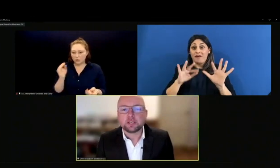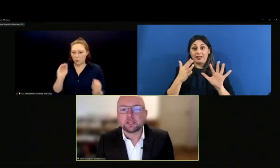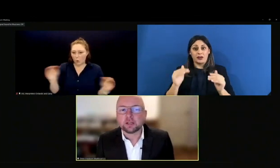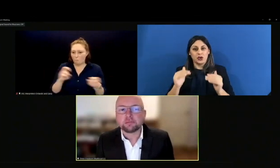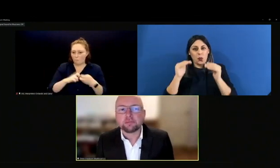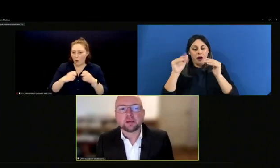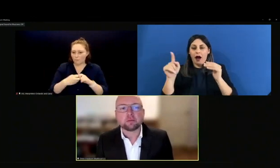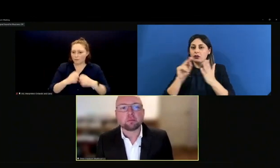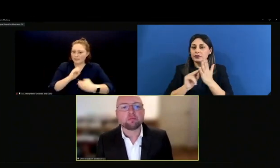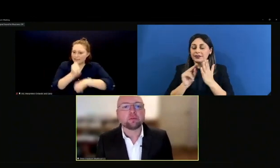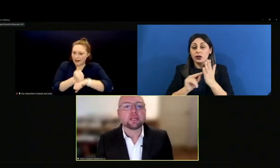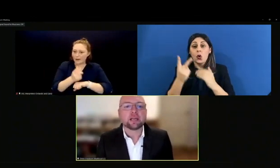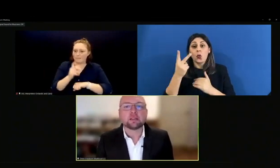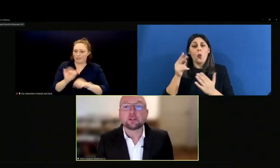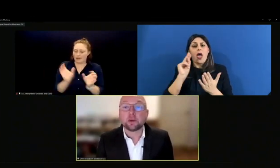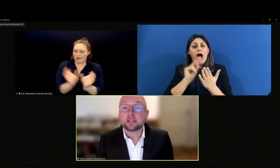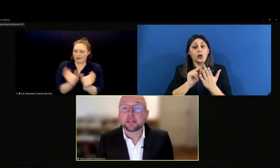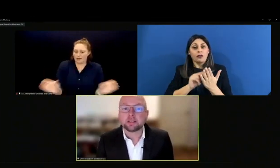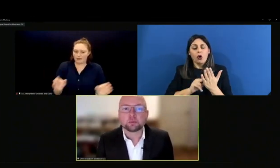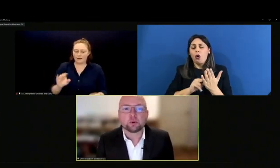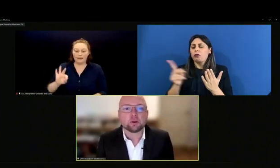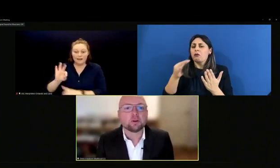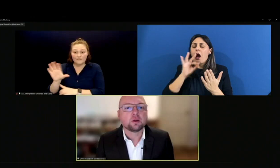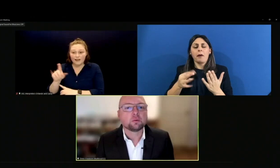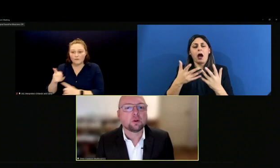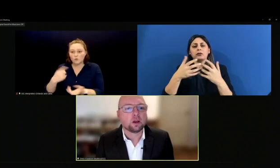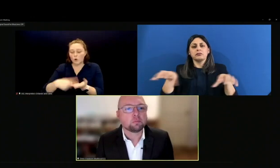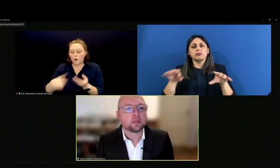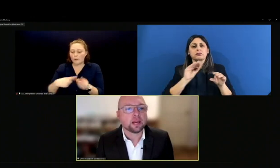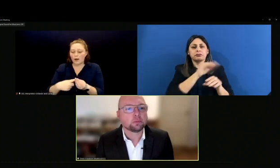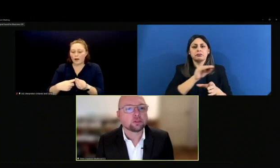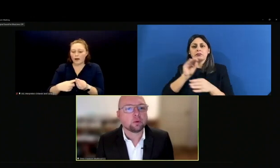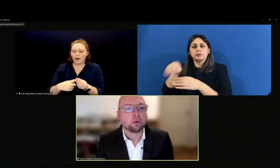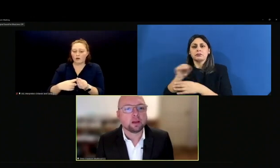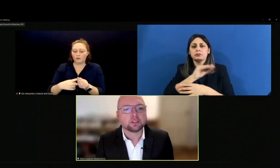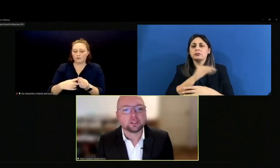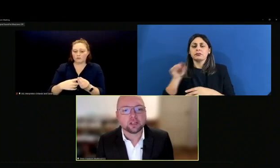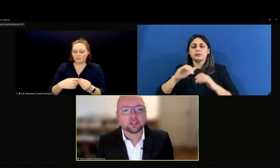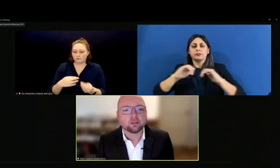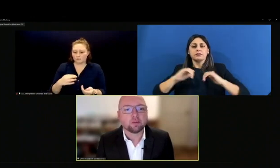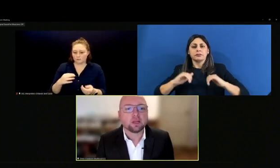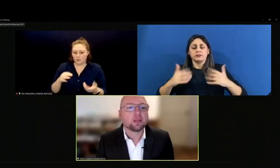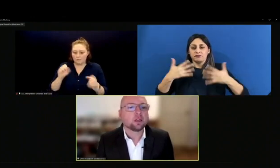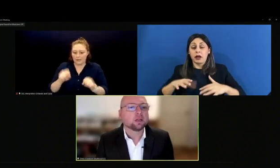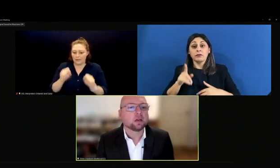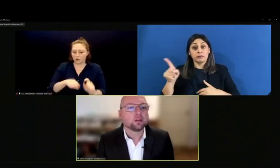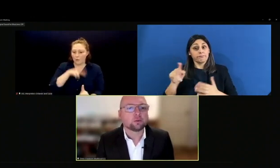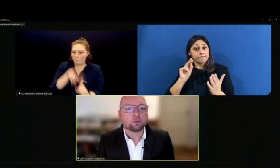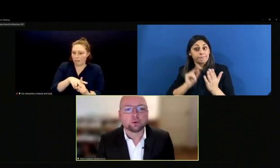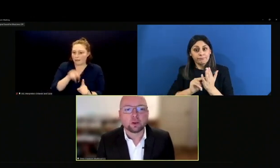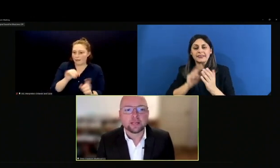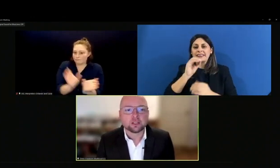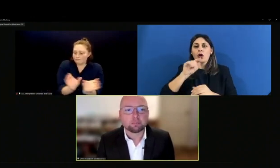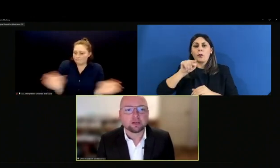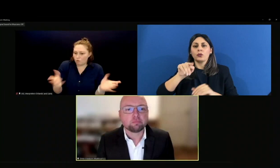In page 95 above, you indicate that the two annotators were reliably able to apply this distinction. You